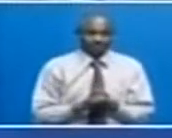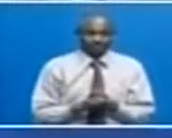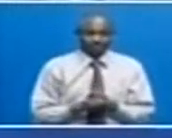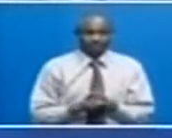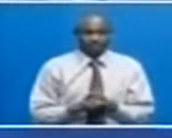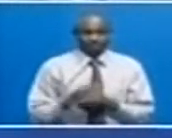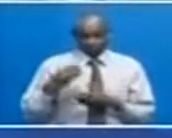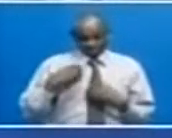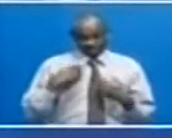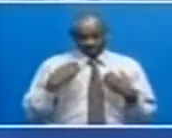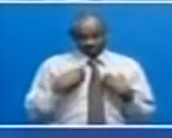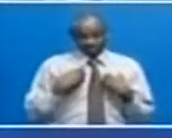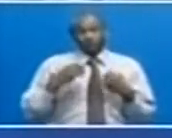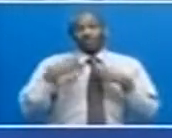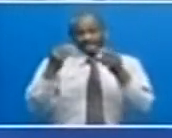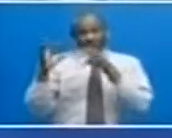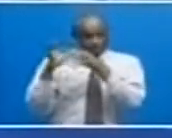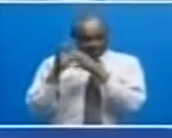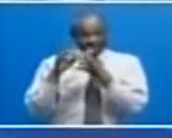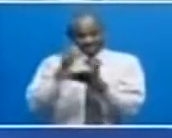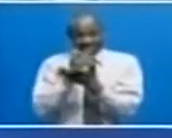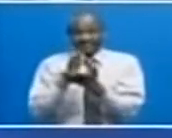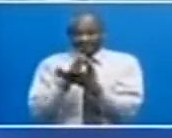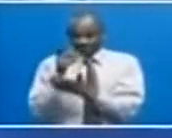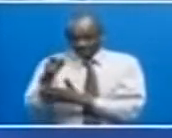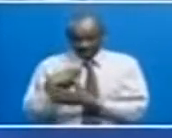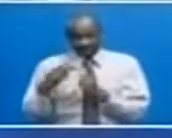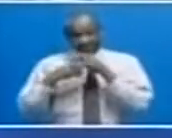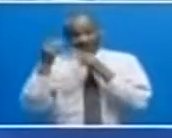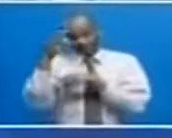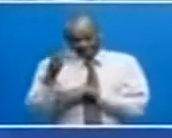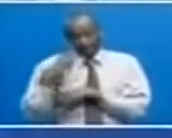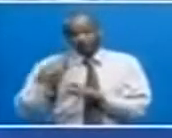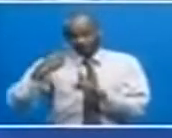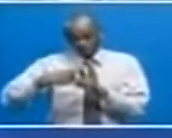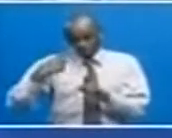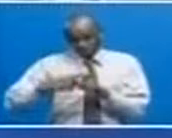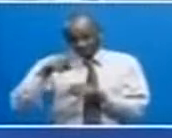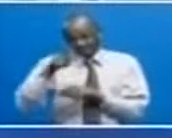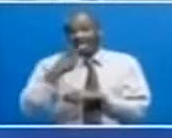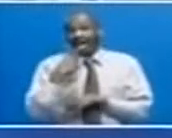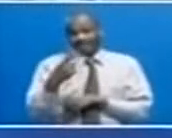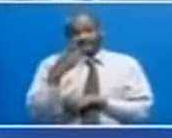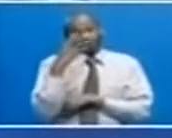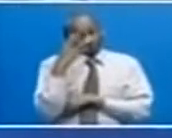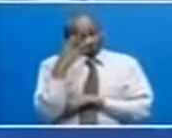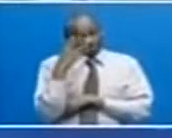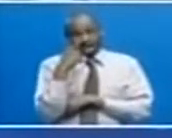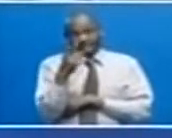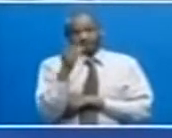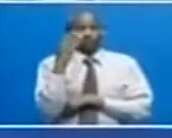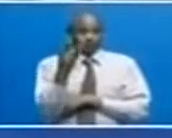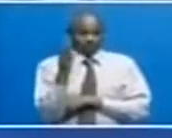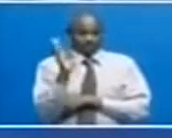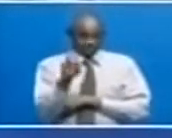lend substantially to the corporate sector, which comprises 70% of our total lending of 104 billion shillings. And